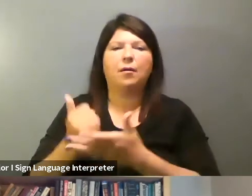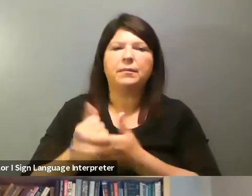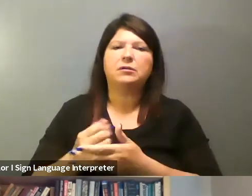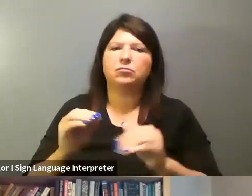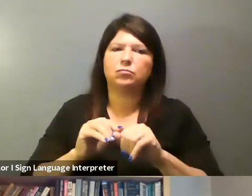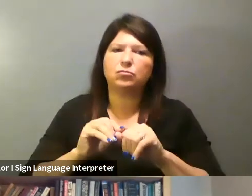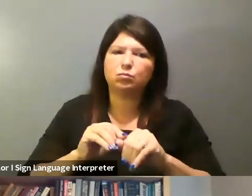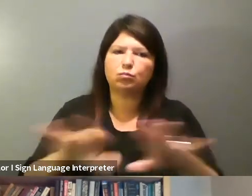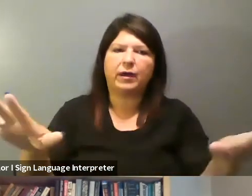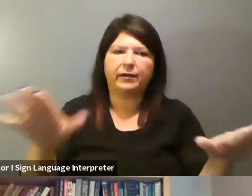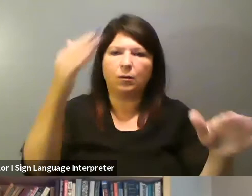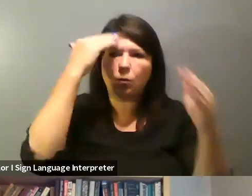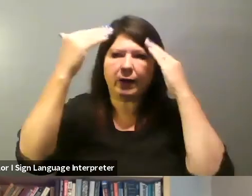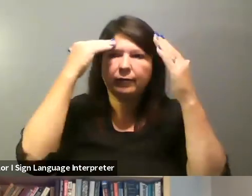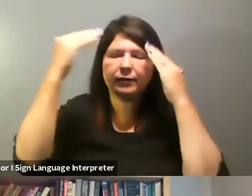And